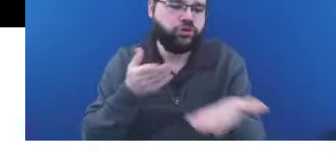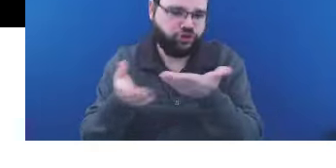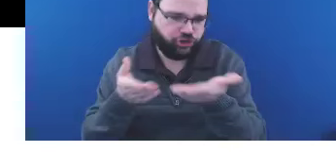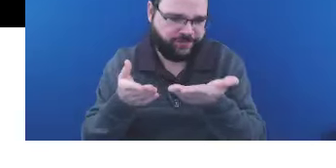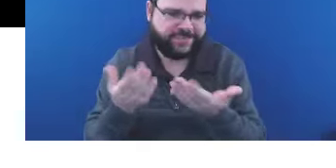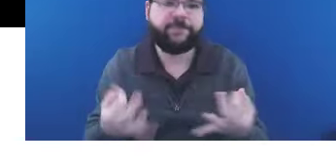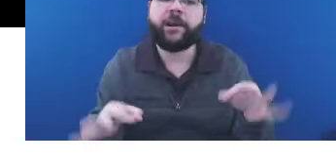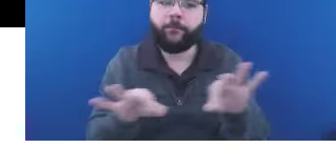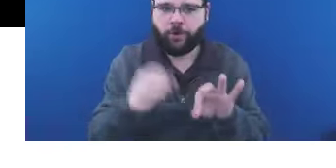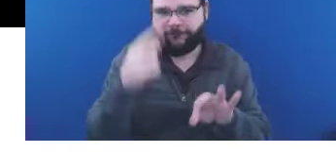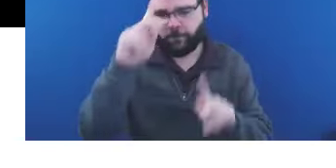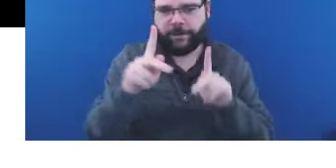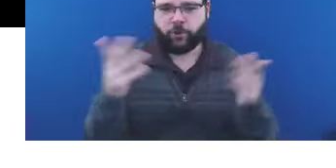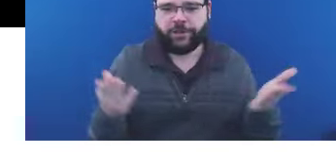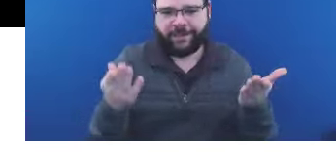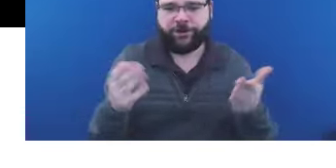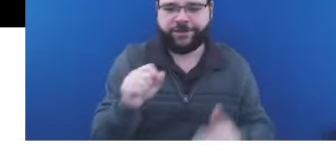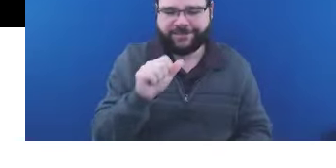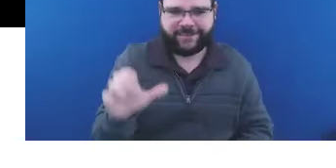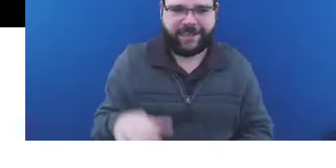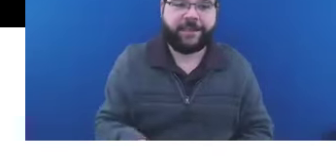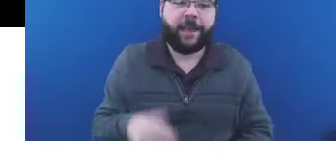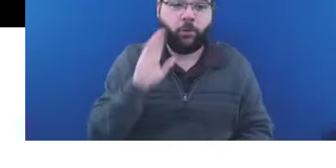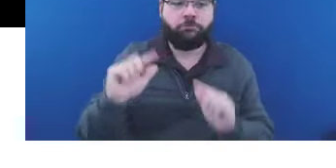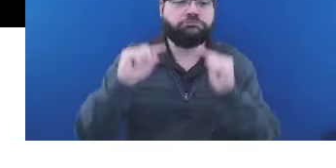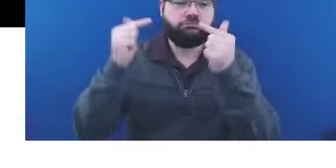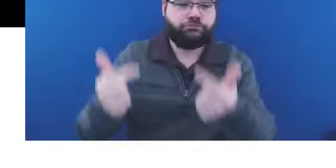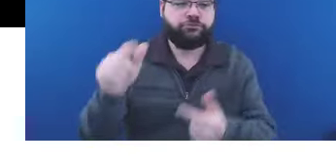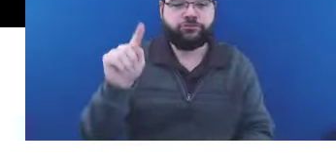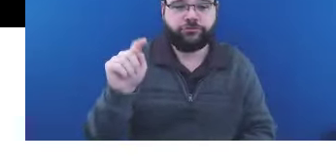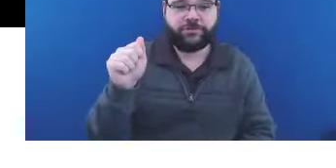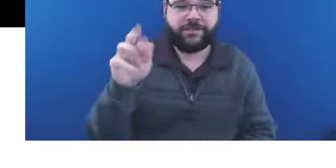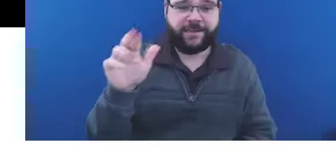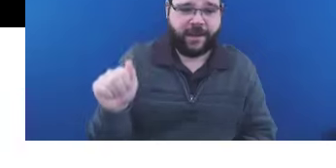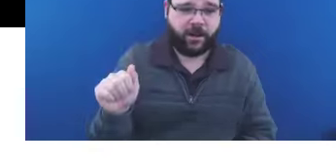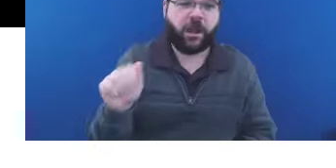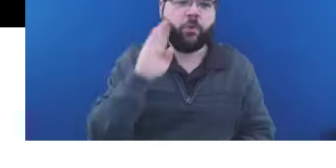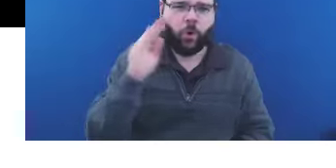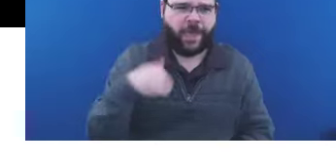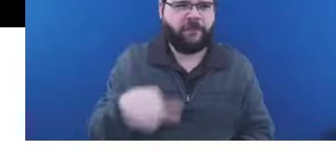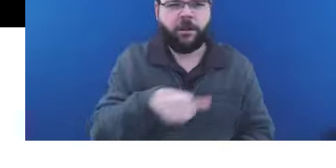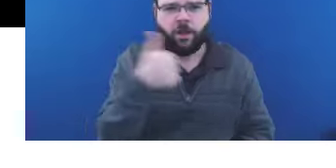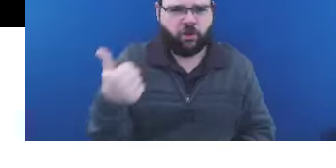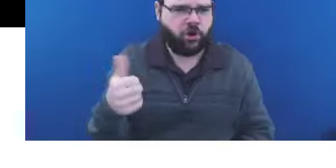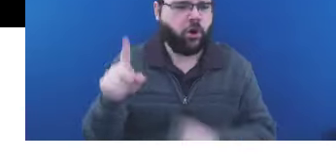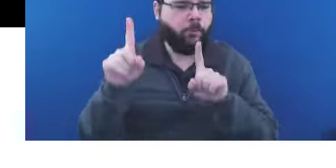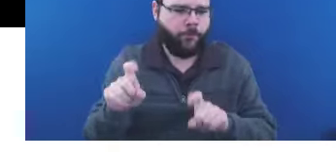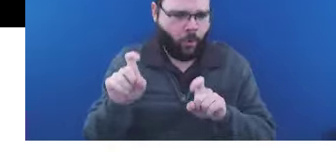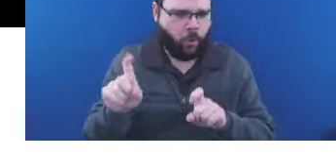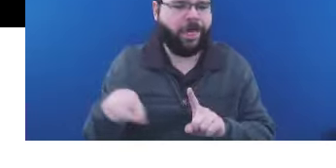to Tara. I believe we're going to do another poll, and then Tara will talk about HMIS.